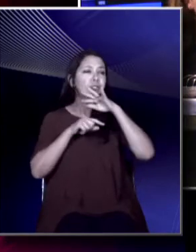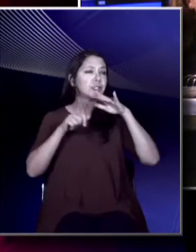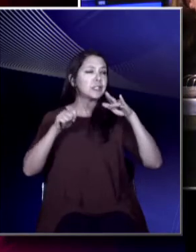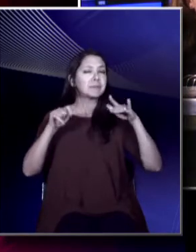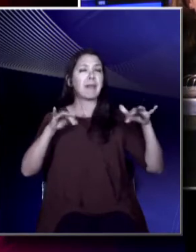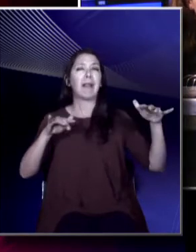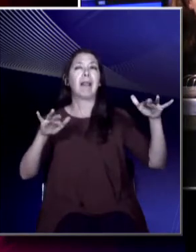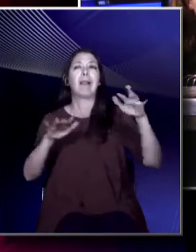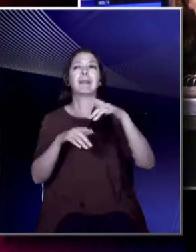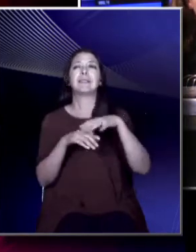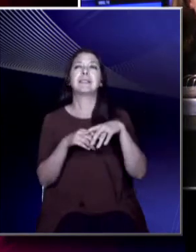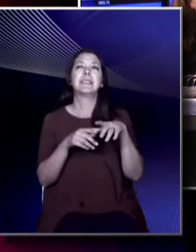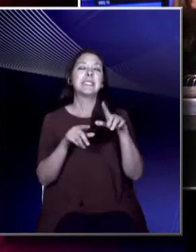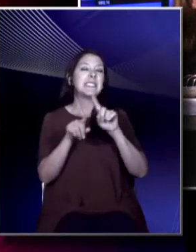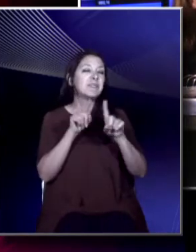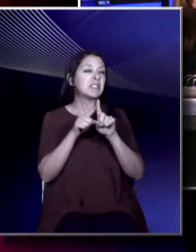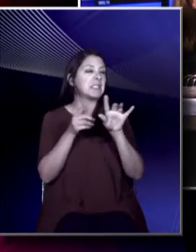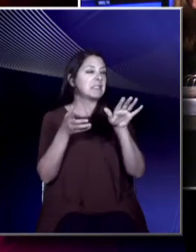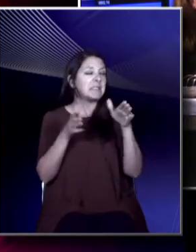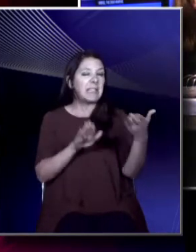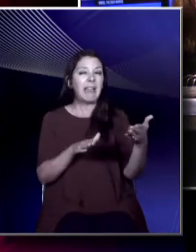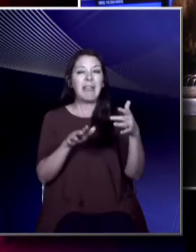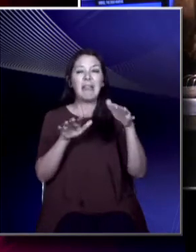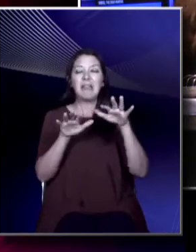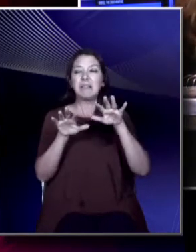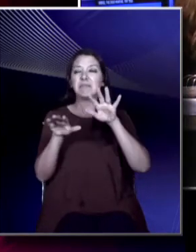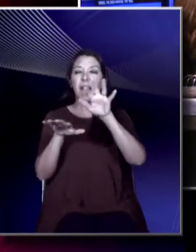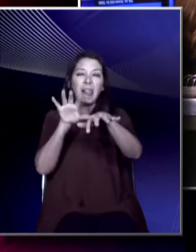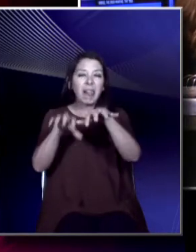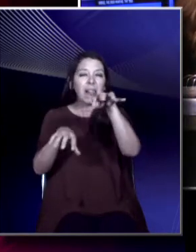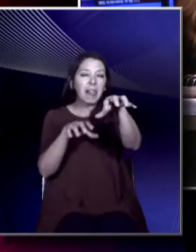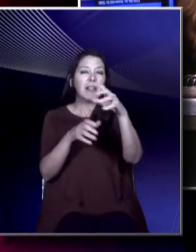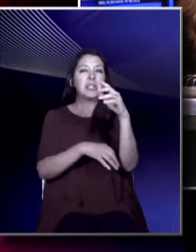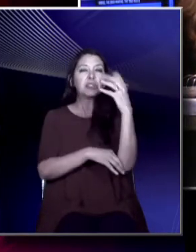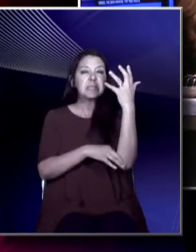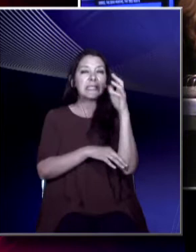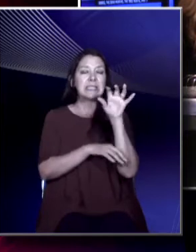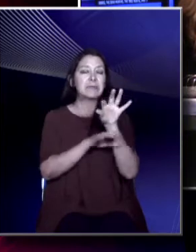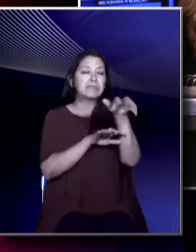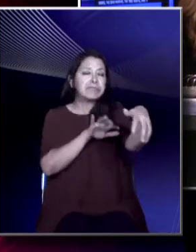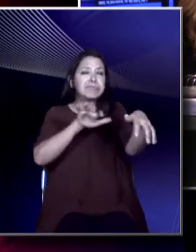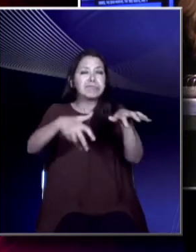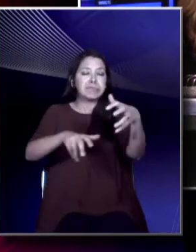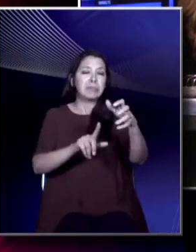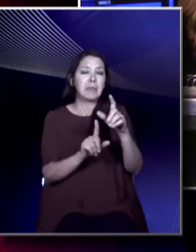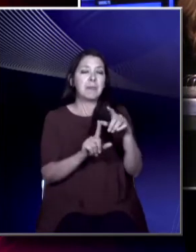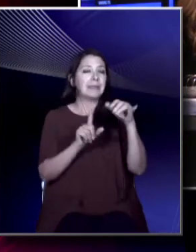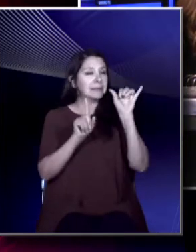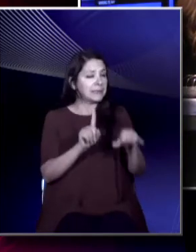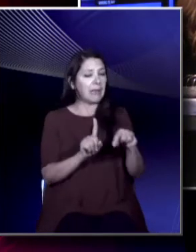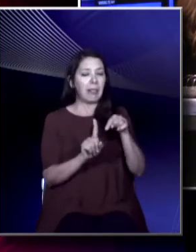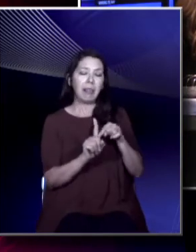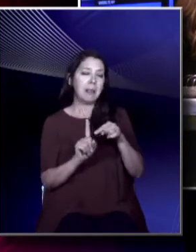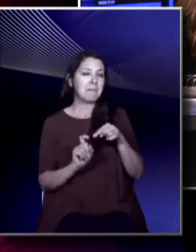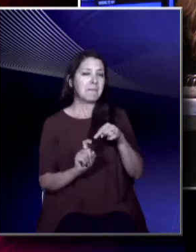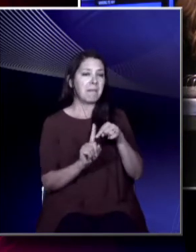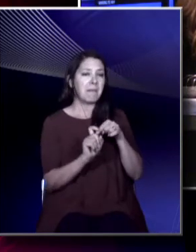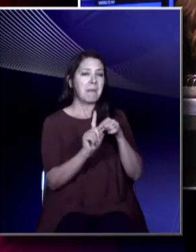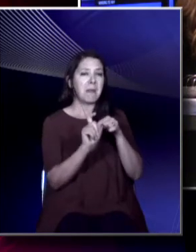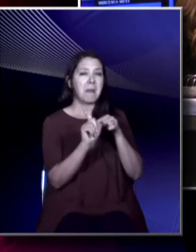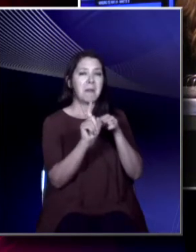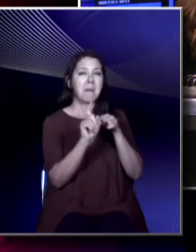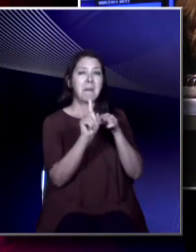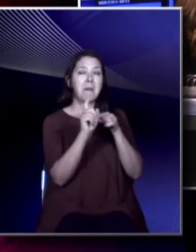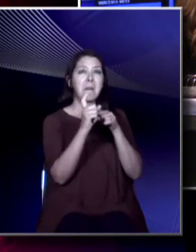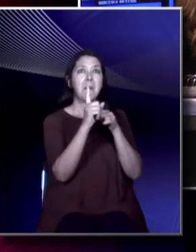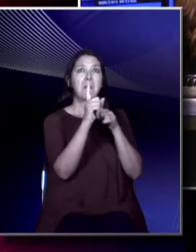dead logs, the tree roots, and it keeps wending its way up. What is it doing? It